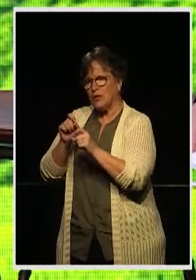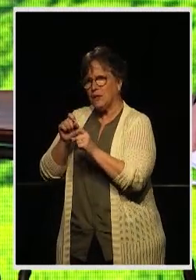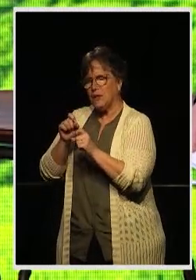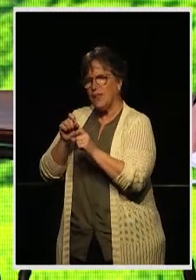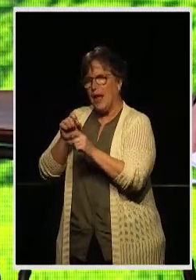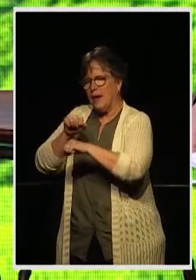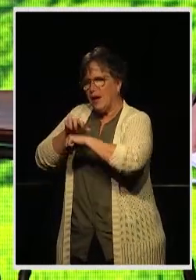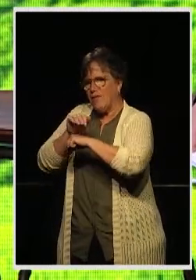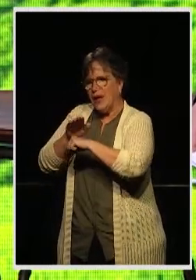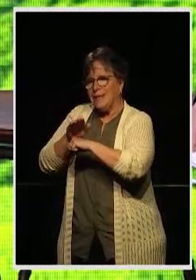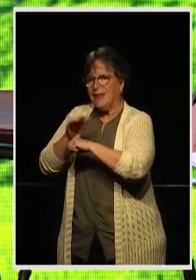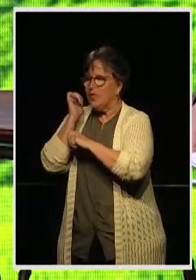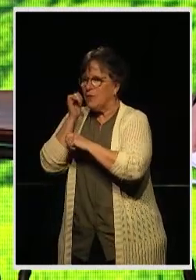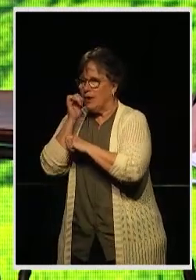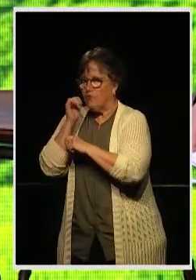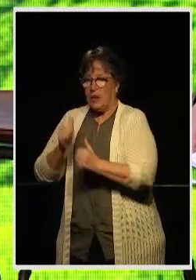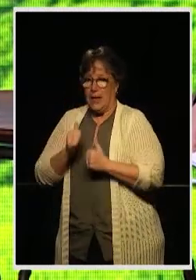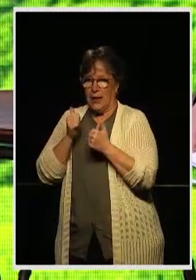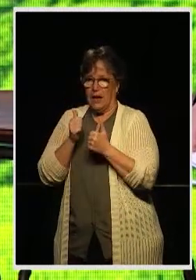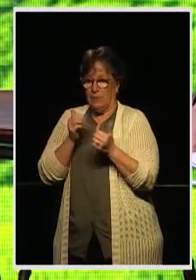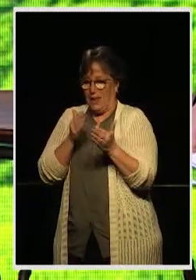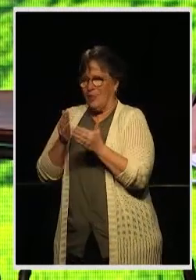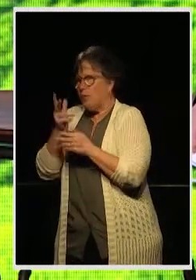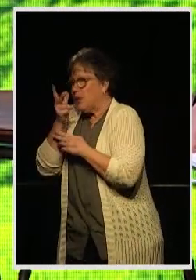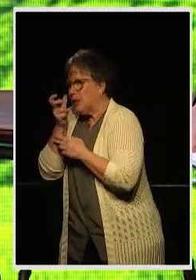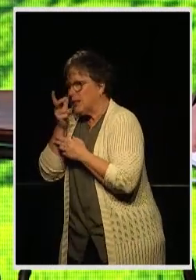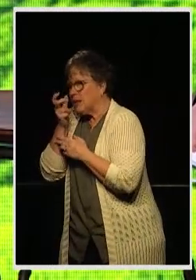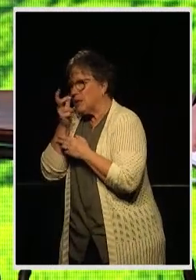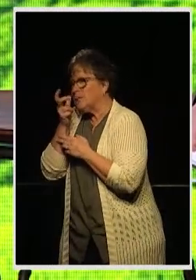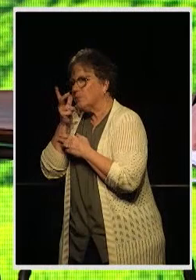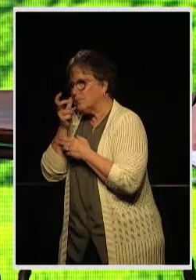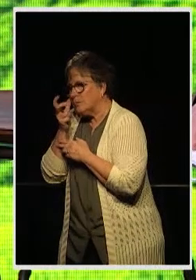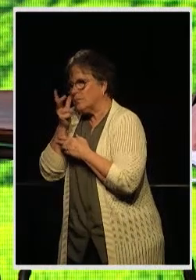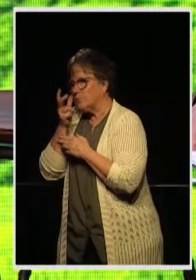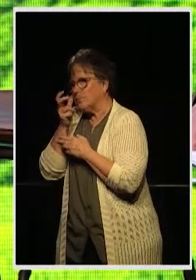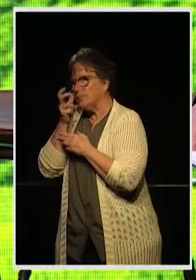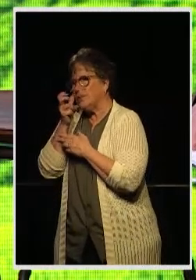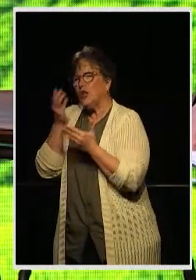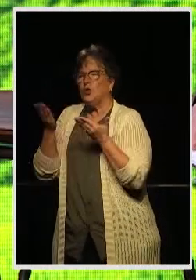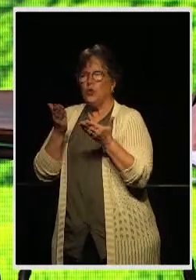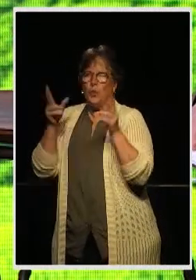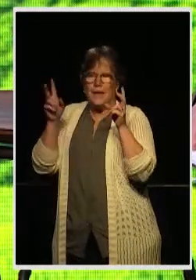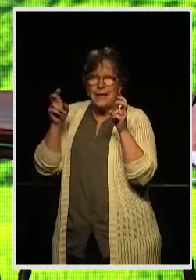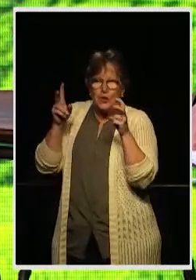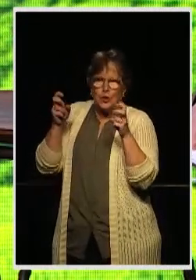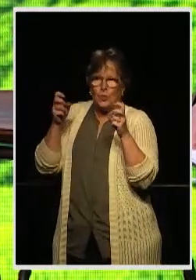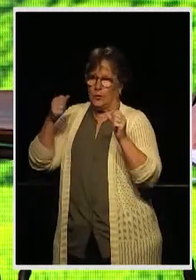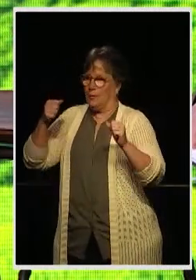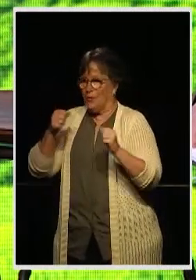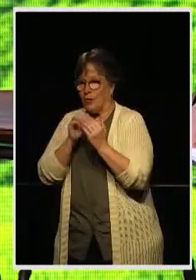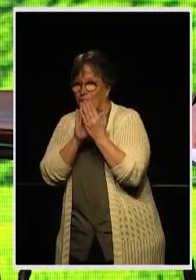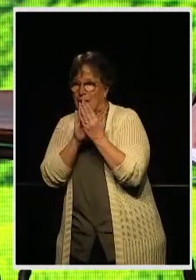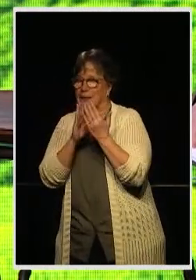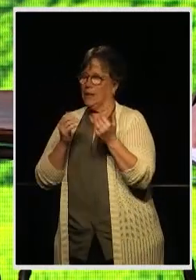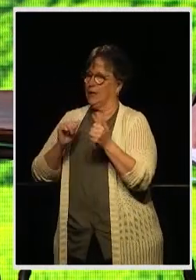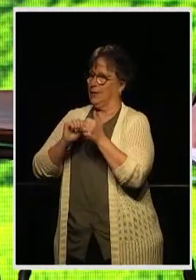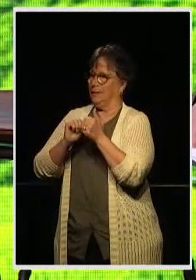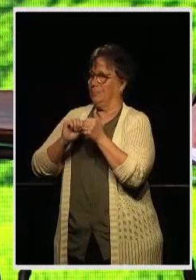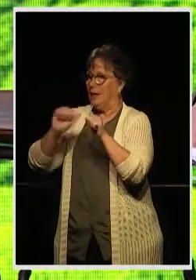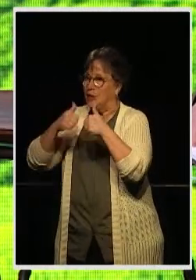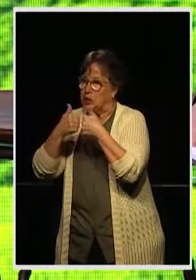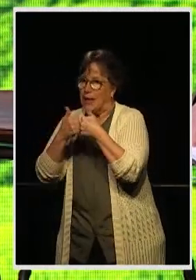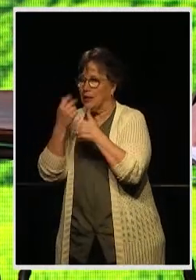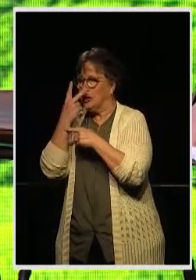life and listen really closely to what issues they're facing, what challenges they're